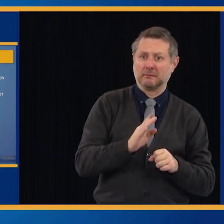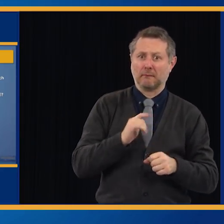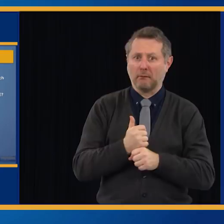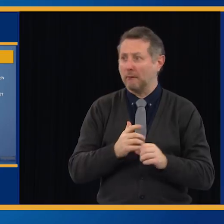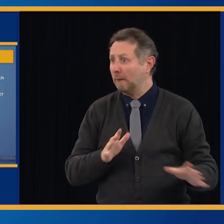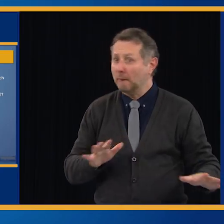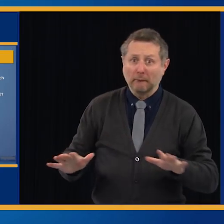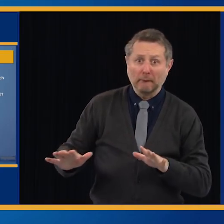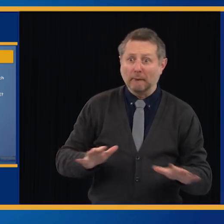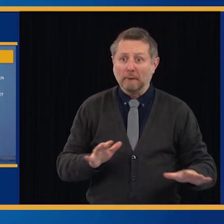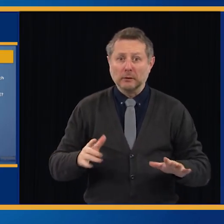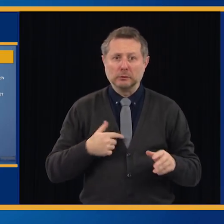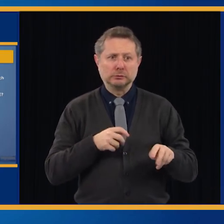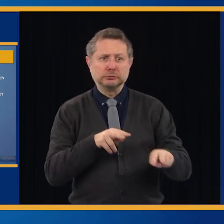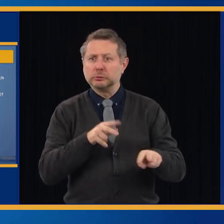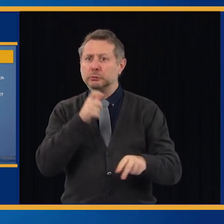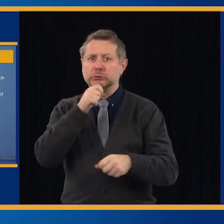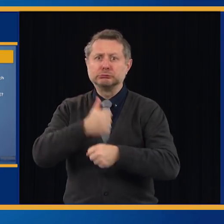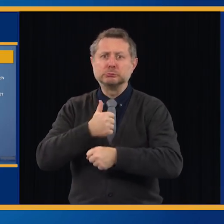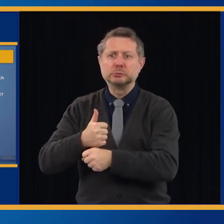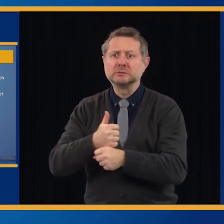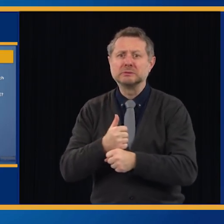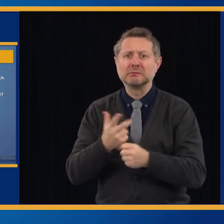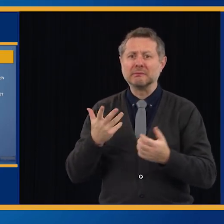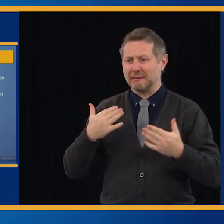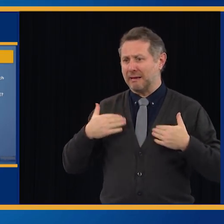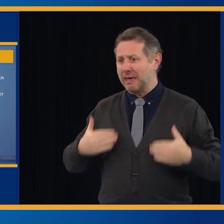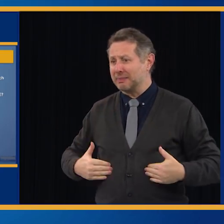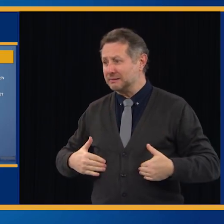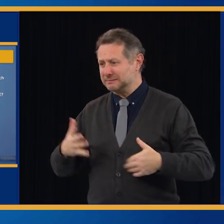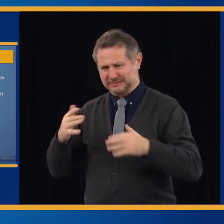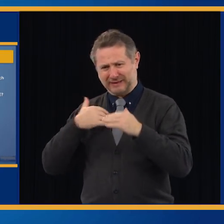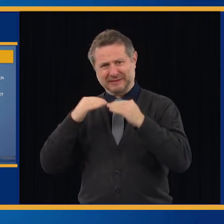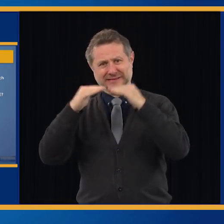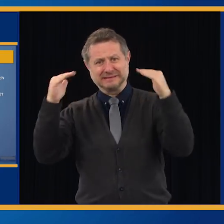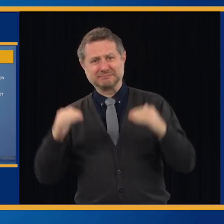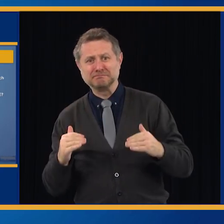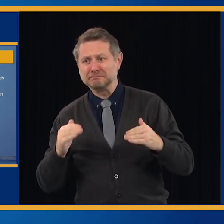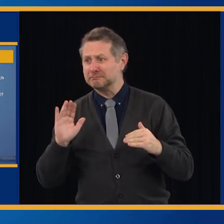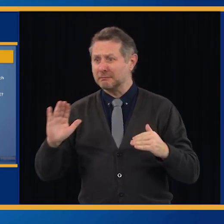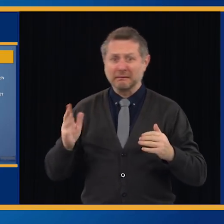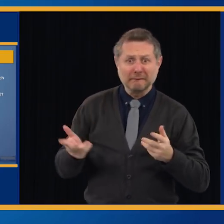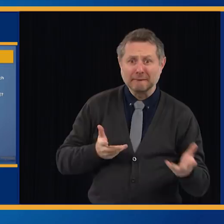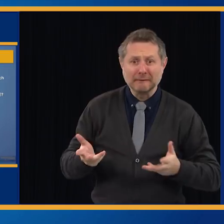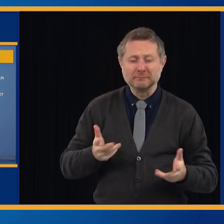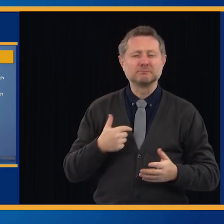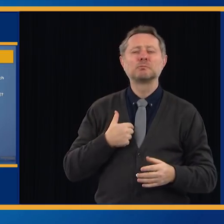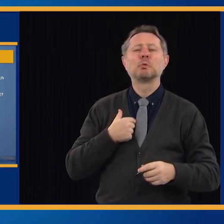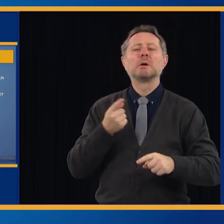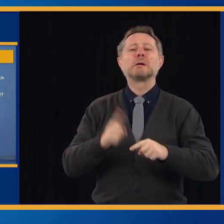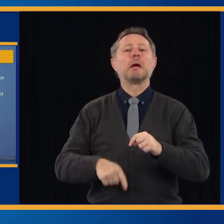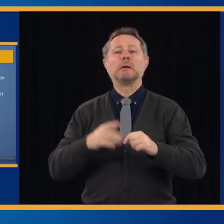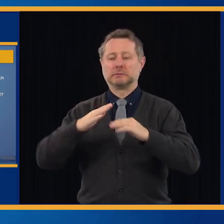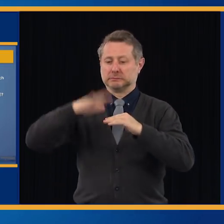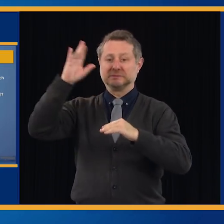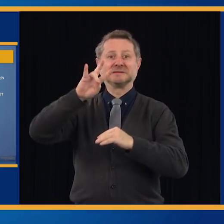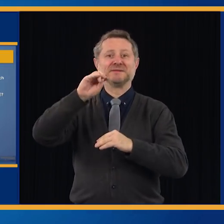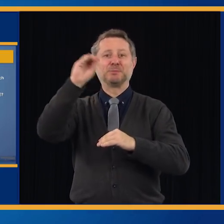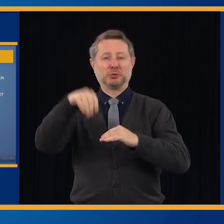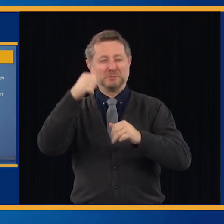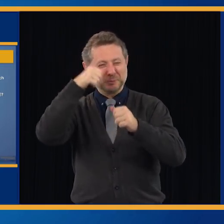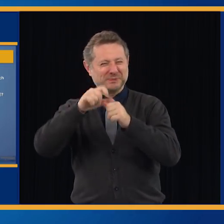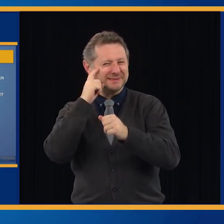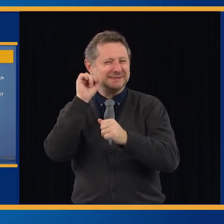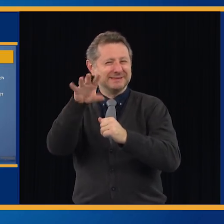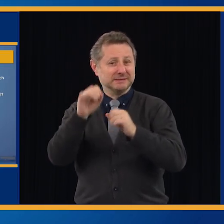healthcare capacity. Your healthcare system cannot go over 70% capacity. Again, there's a